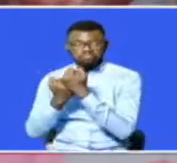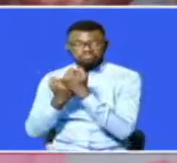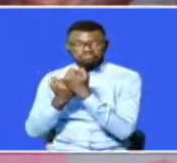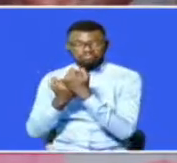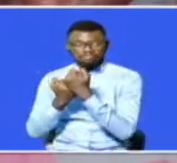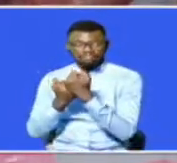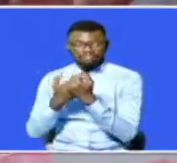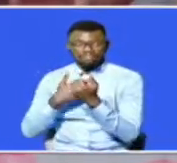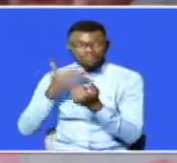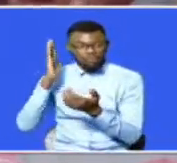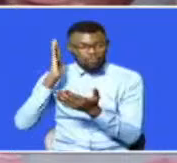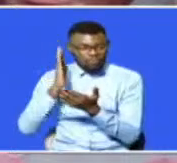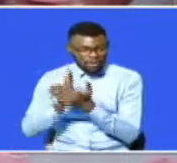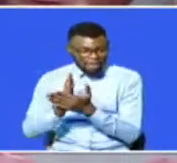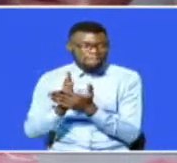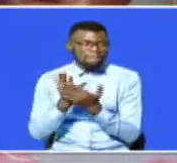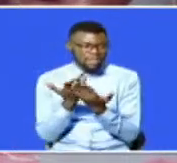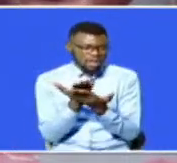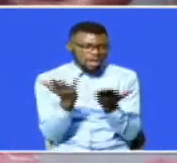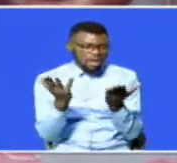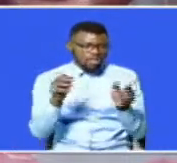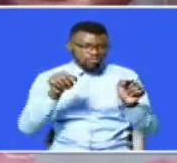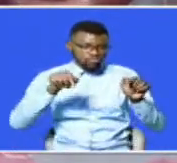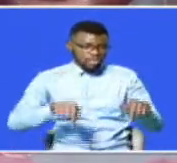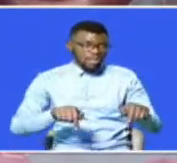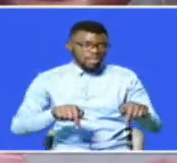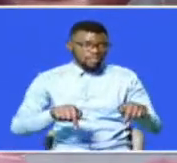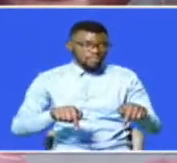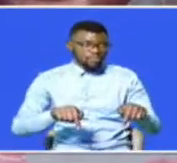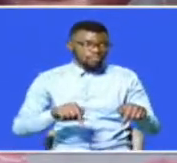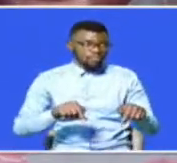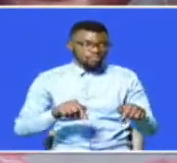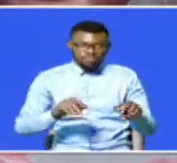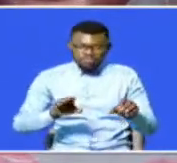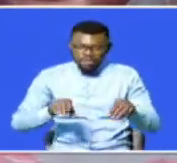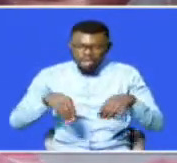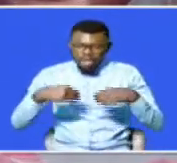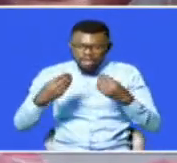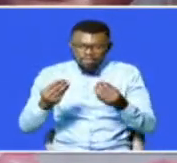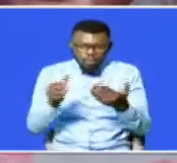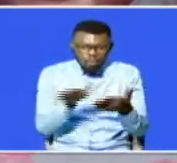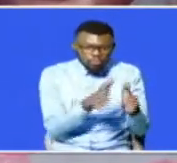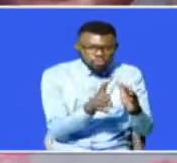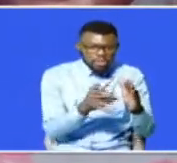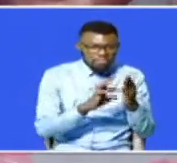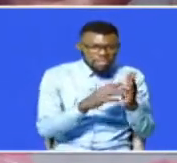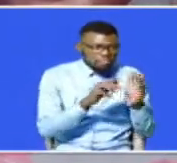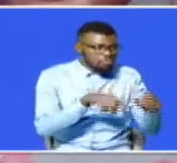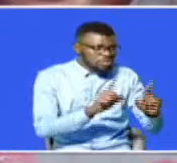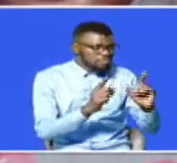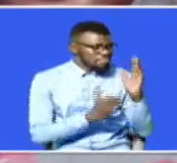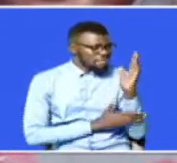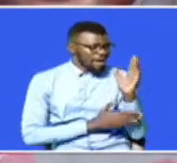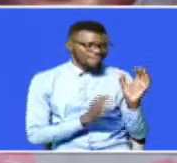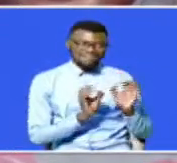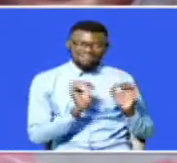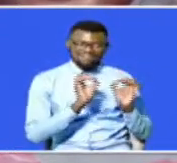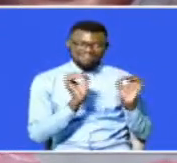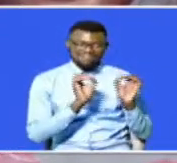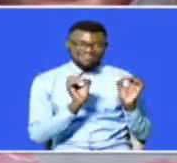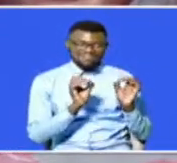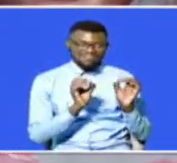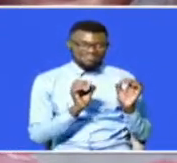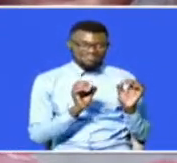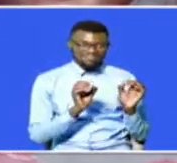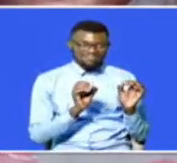today that giving way does not make you a scoundrel. Mm-hmm. Giving way